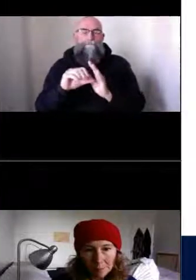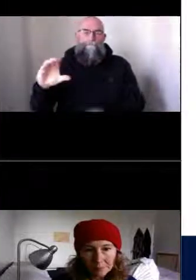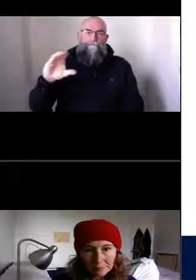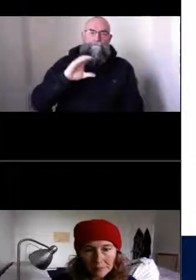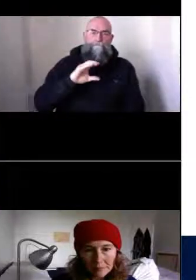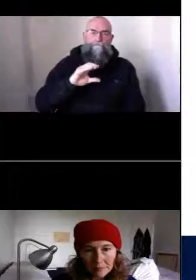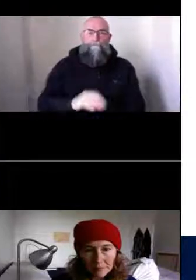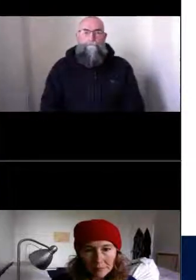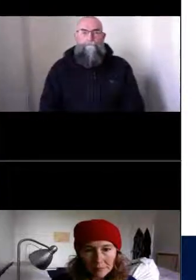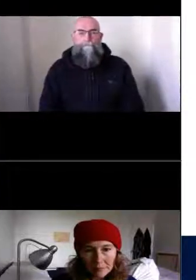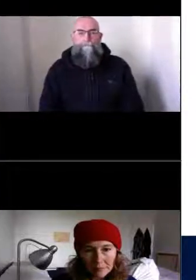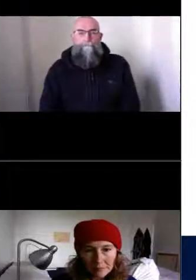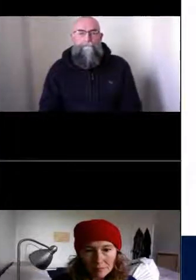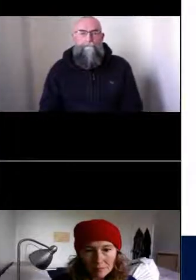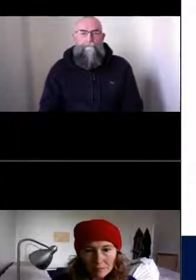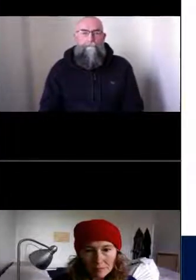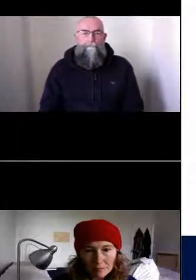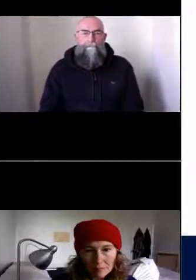Next slide, please.